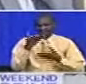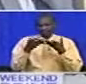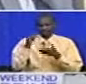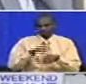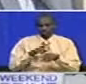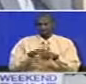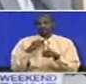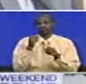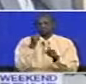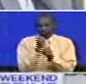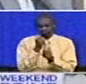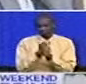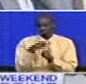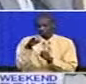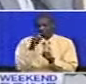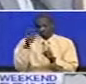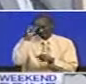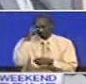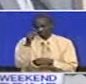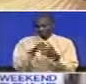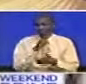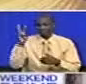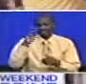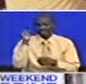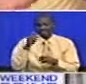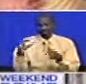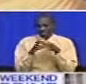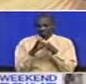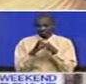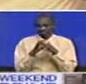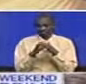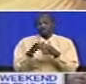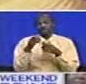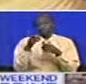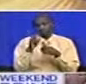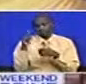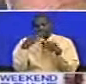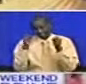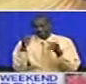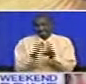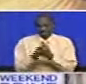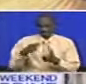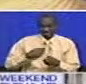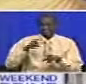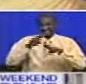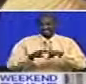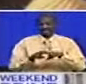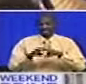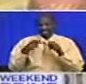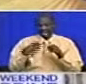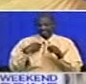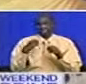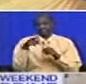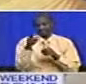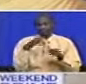all Kenyans, asking Western Kenya to unite. Mheshimiwa Rais na mimi tumeketi chini na wabunge wenu